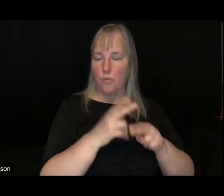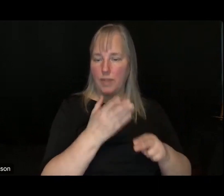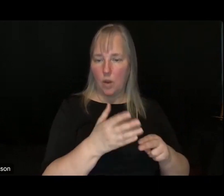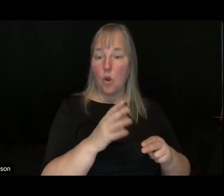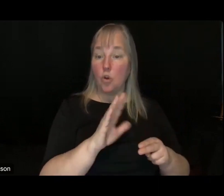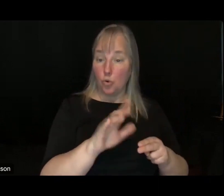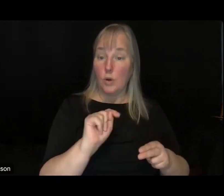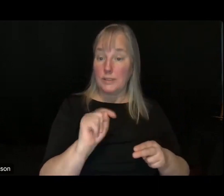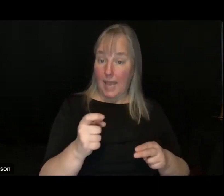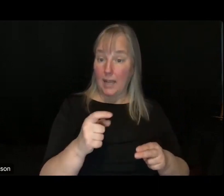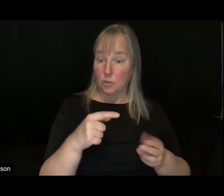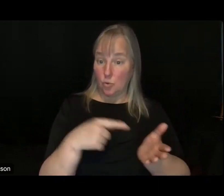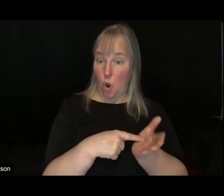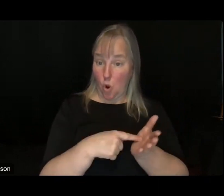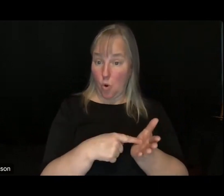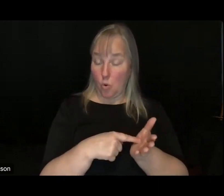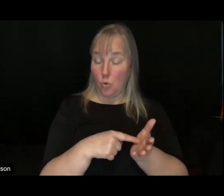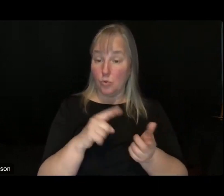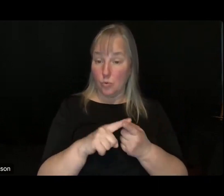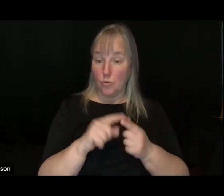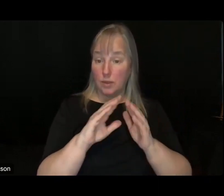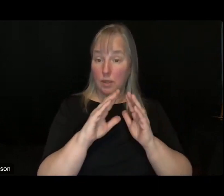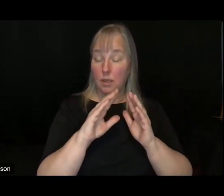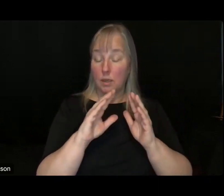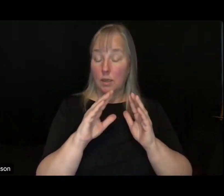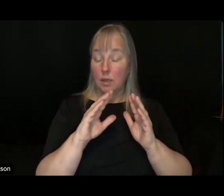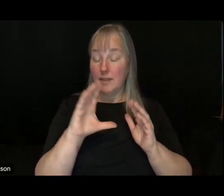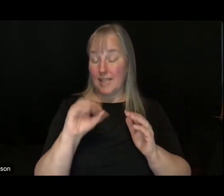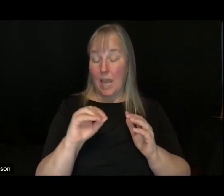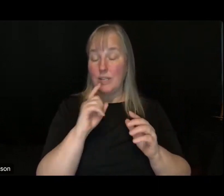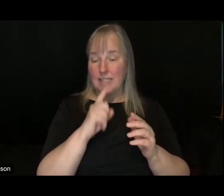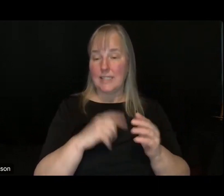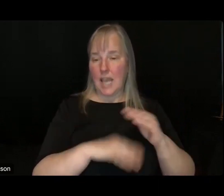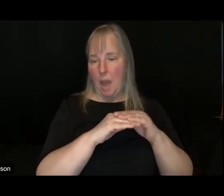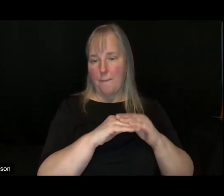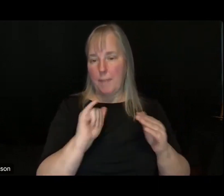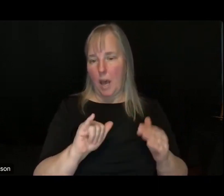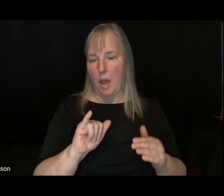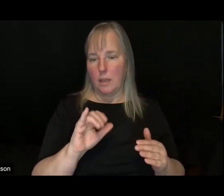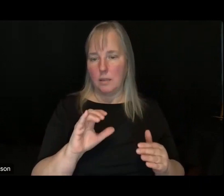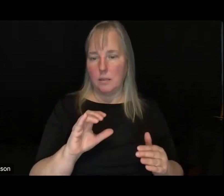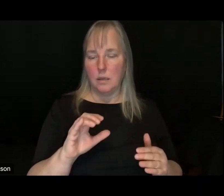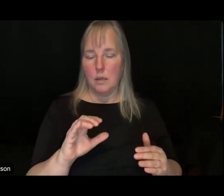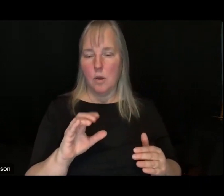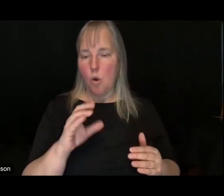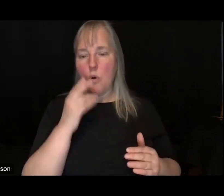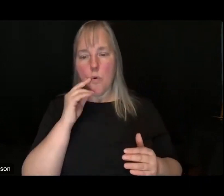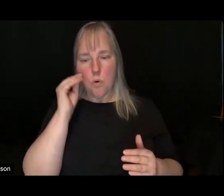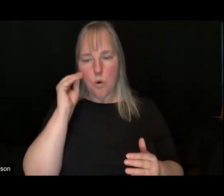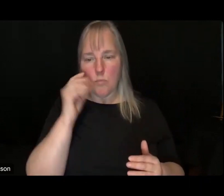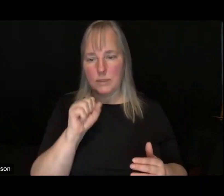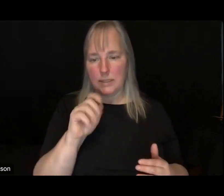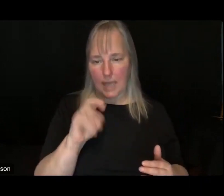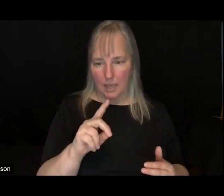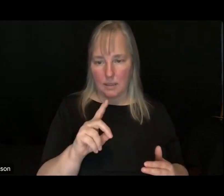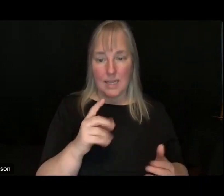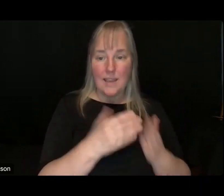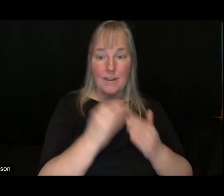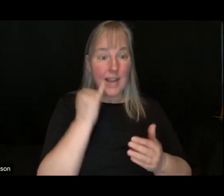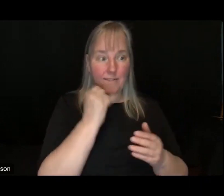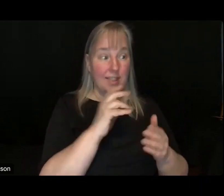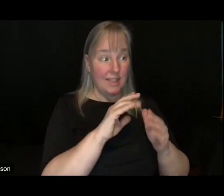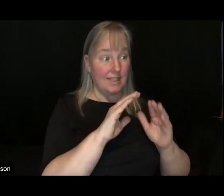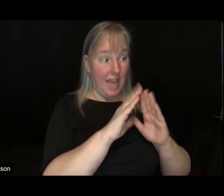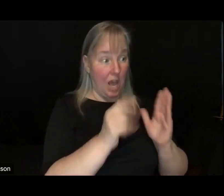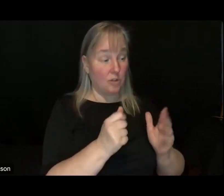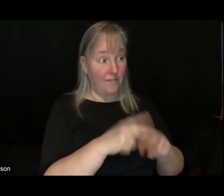county is capped by homestead, which is 5%. So even your house appreciated by 30%, every year you only pay no more than